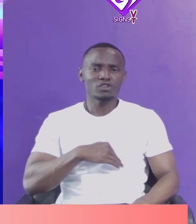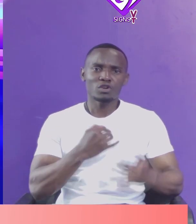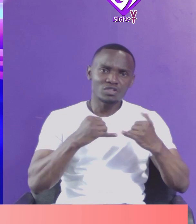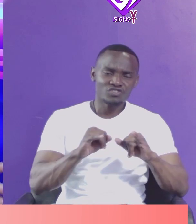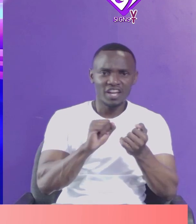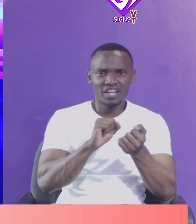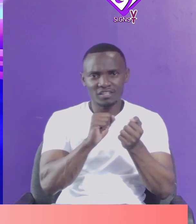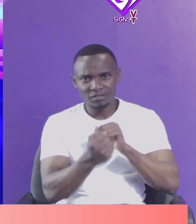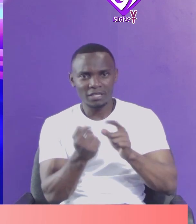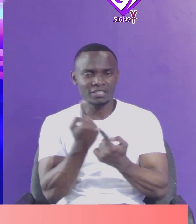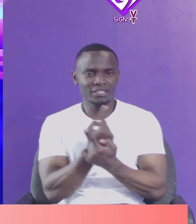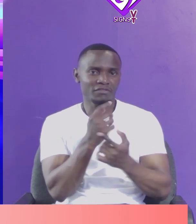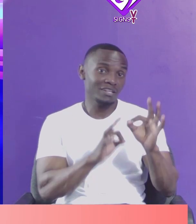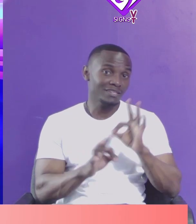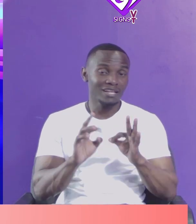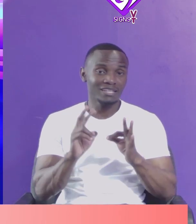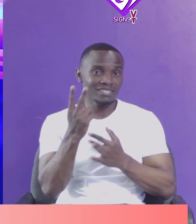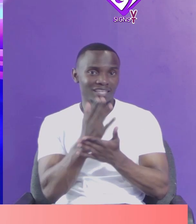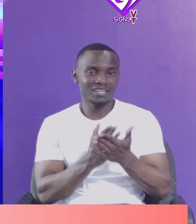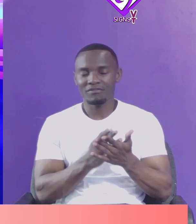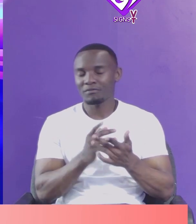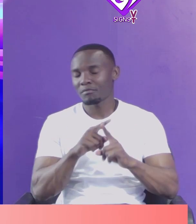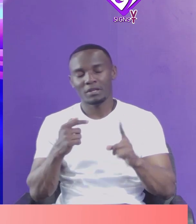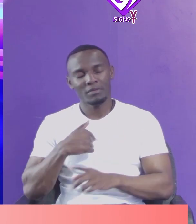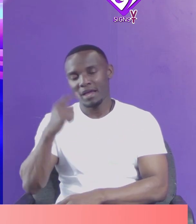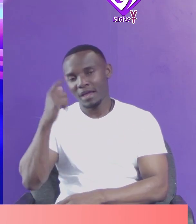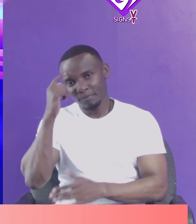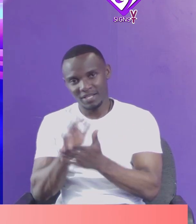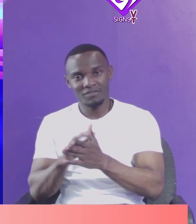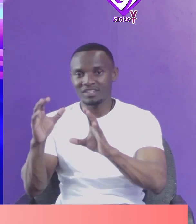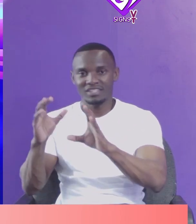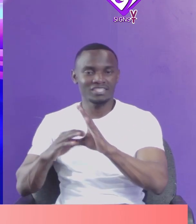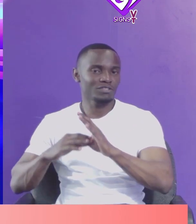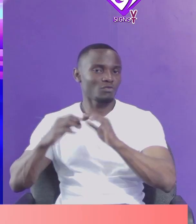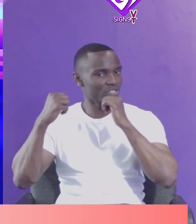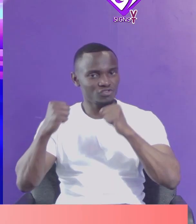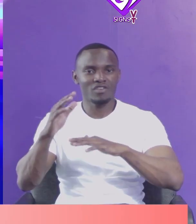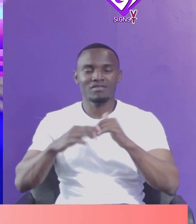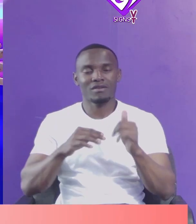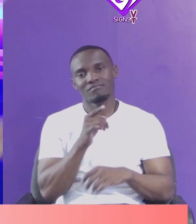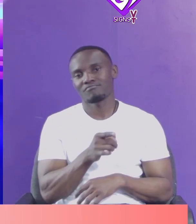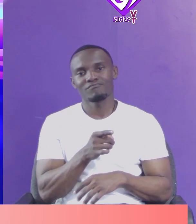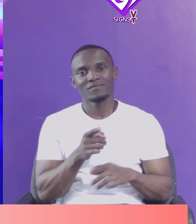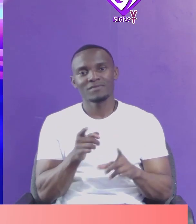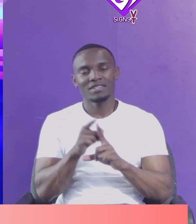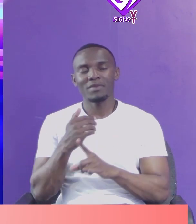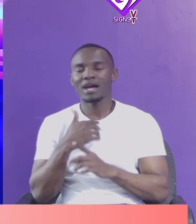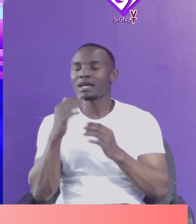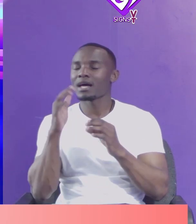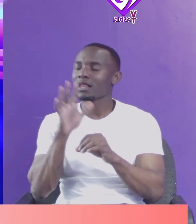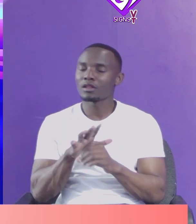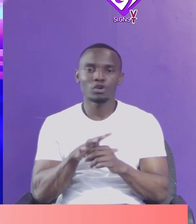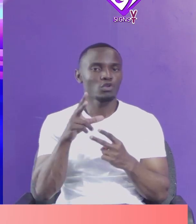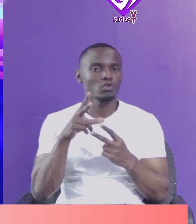differently. Also coming to the second half, I think Chelsea were just a force to reckon with, and they had a lot of options. They